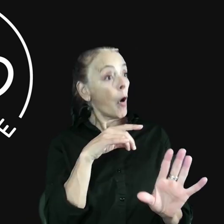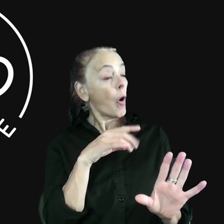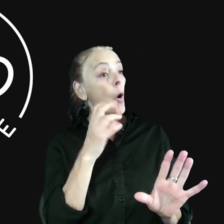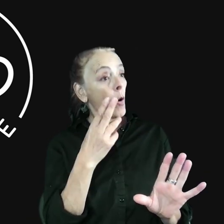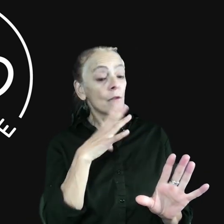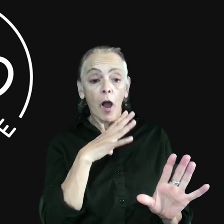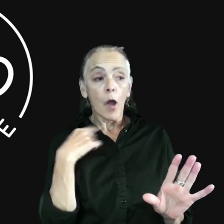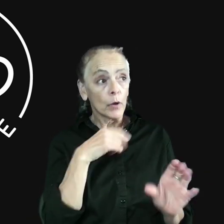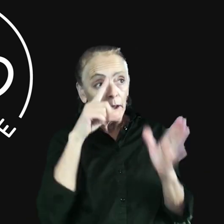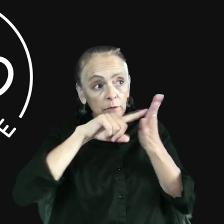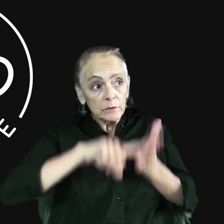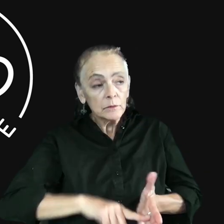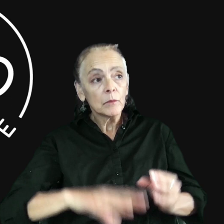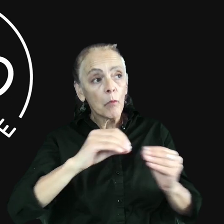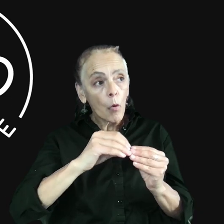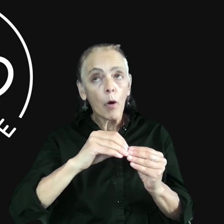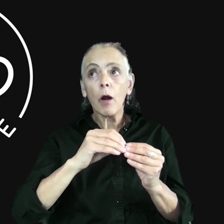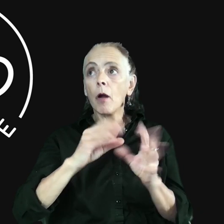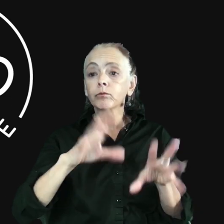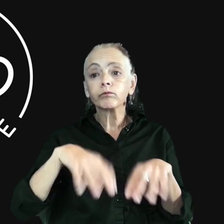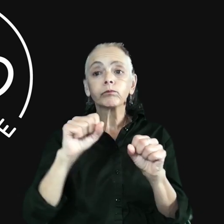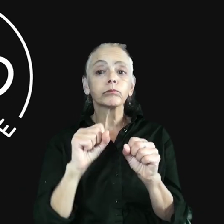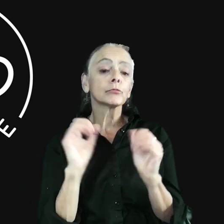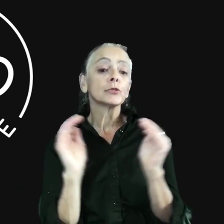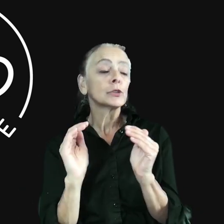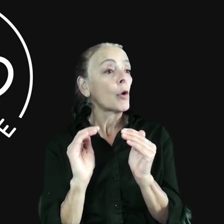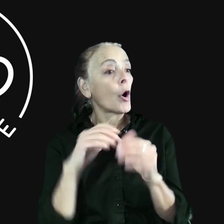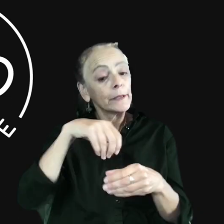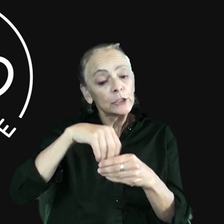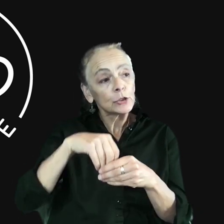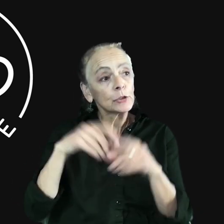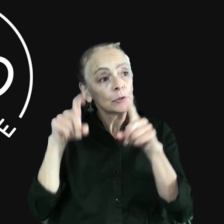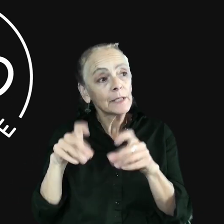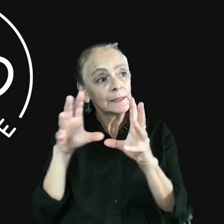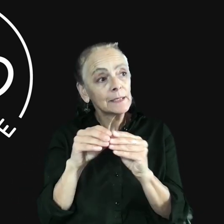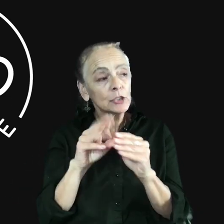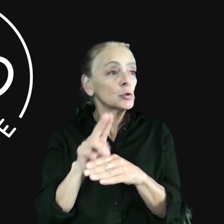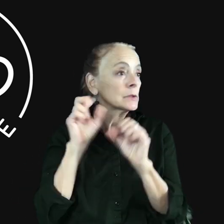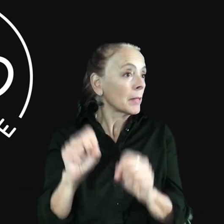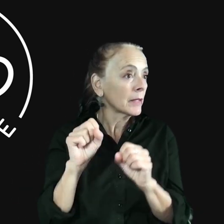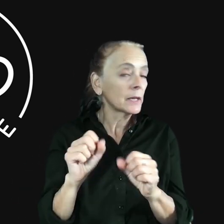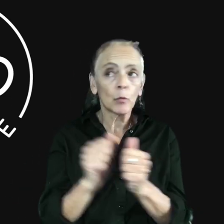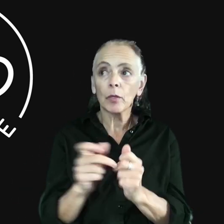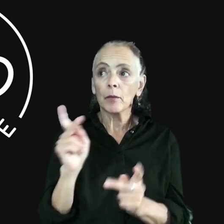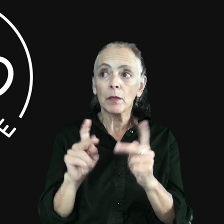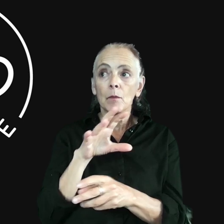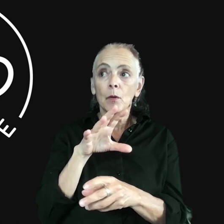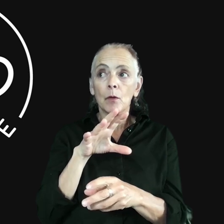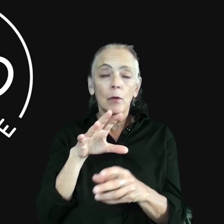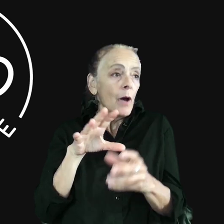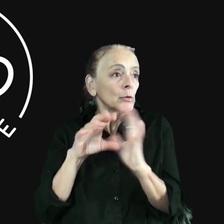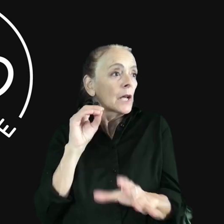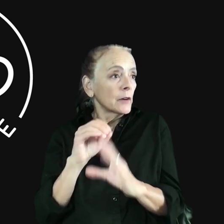dig deeper into this we could have i don't know a small internal uh test session usability data session with people that are outside of the production and start